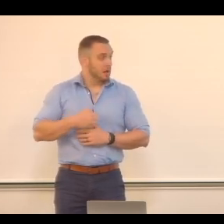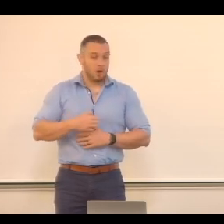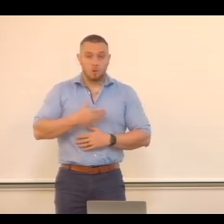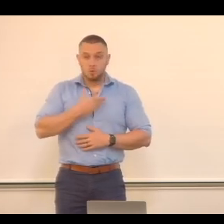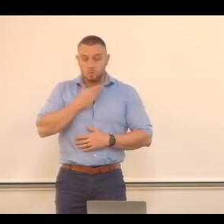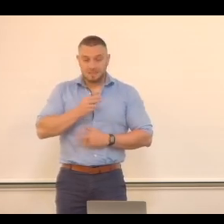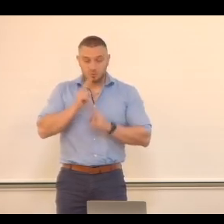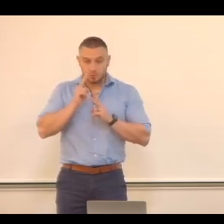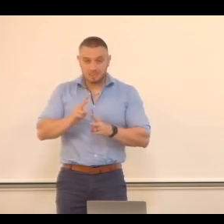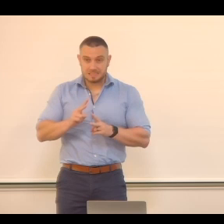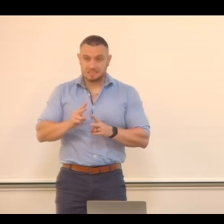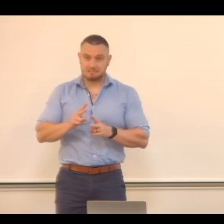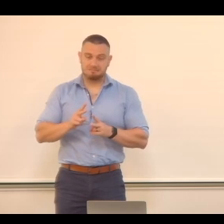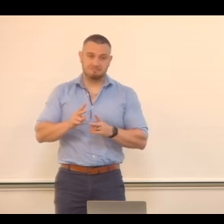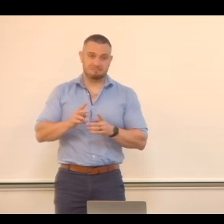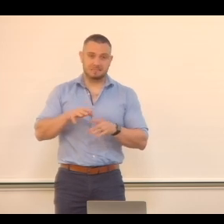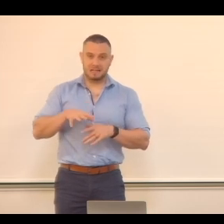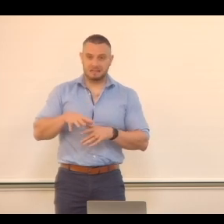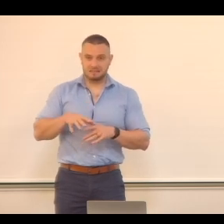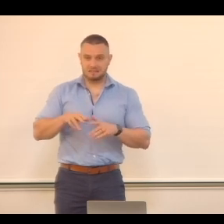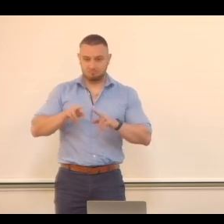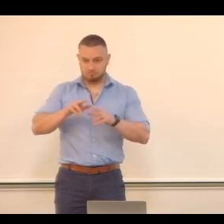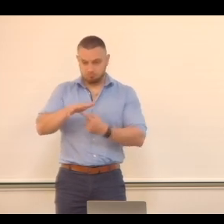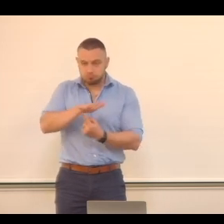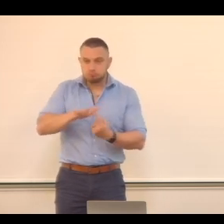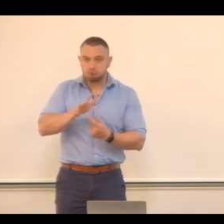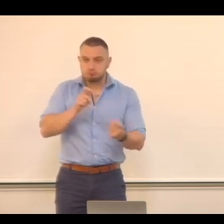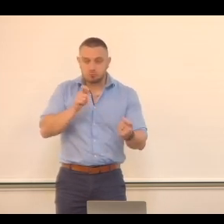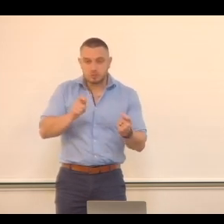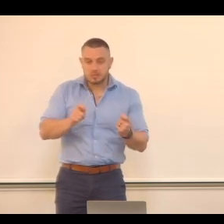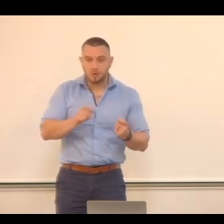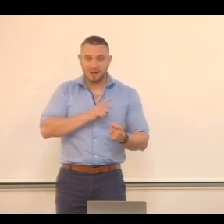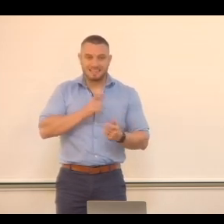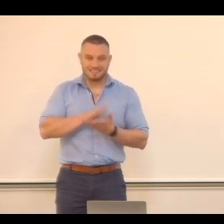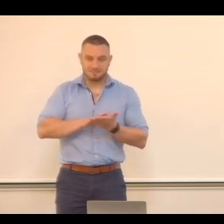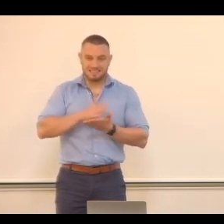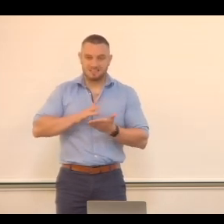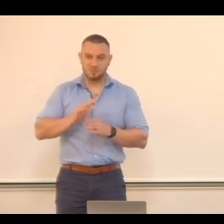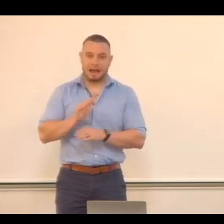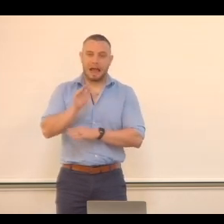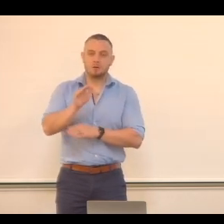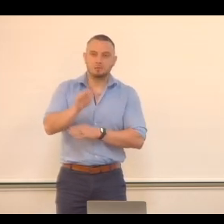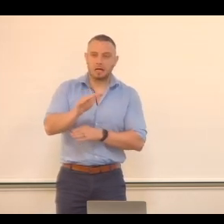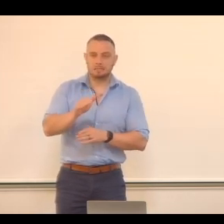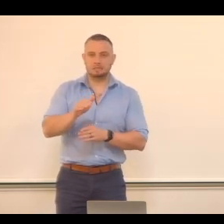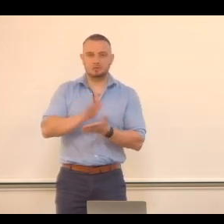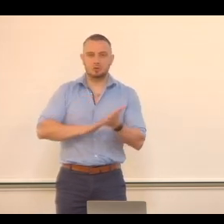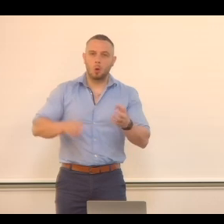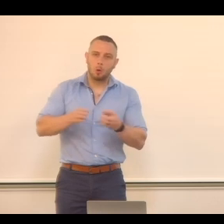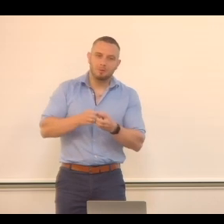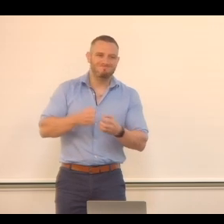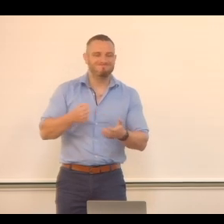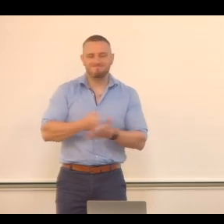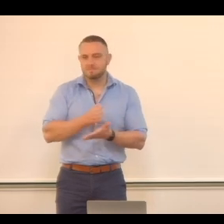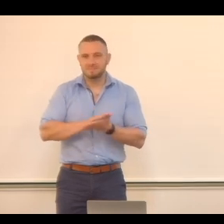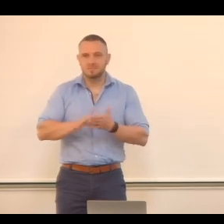habitat get increased in fidelity. Obviously, you got to go outside of the central hub to go to the other modules, so that's unfortunate. You're not